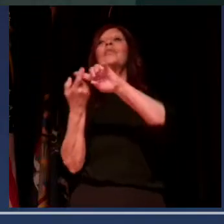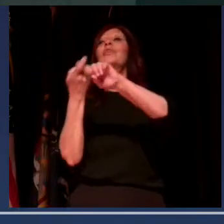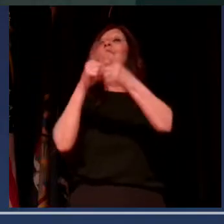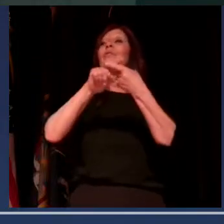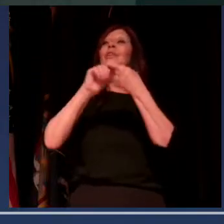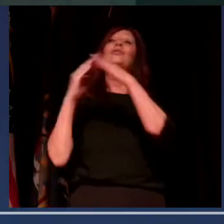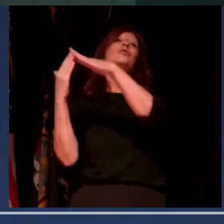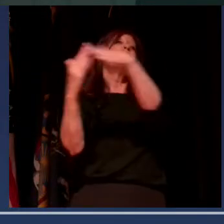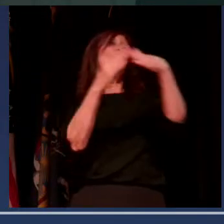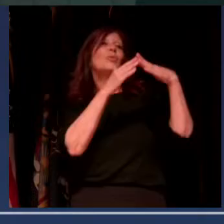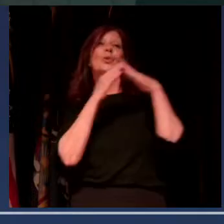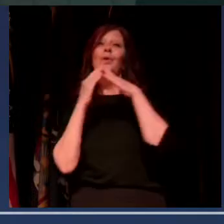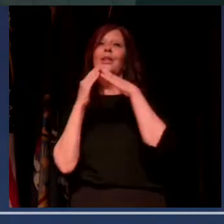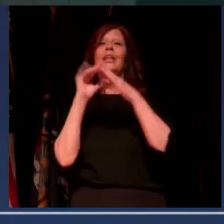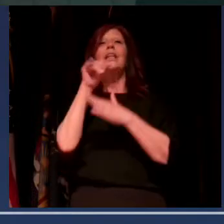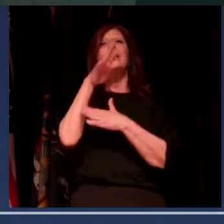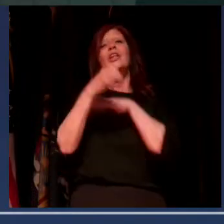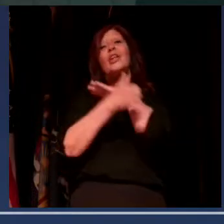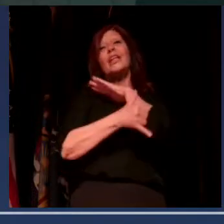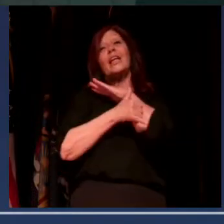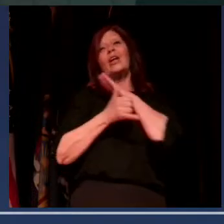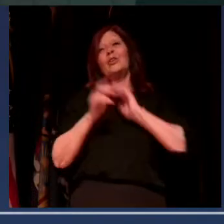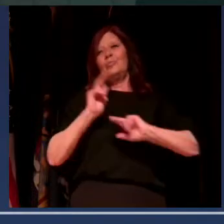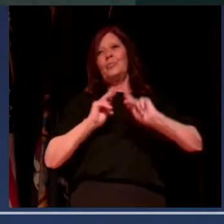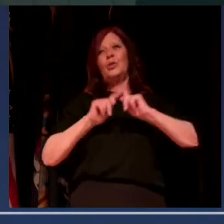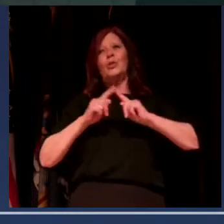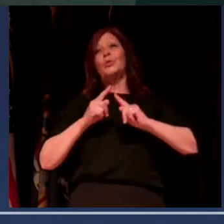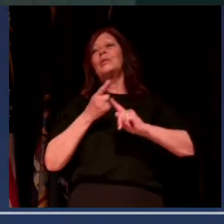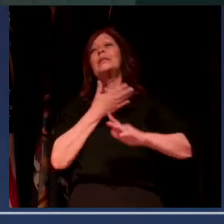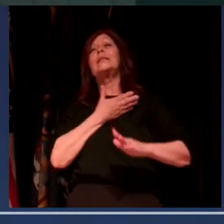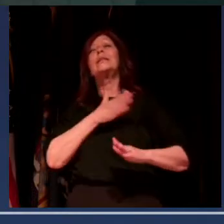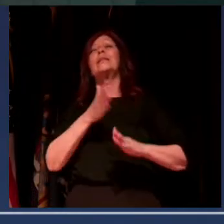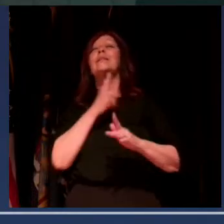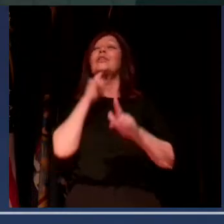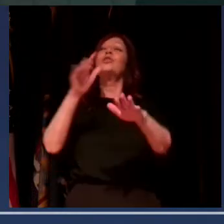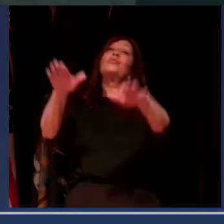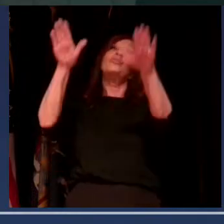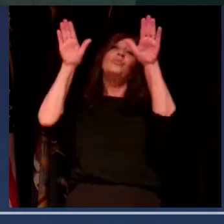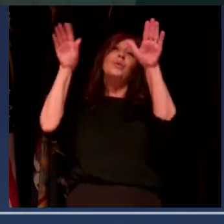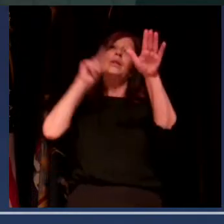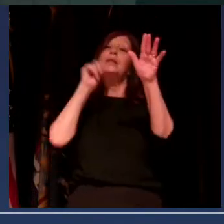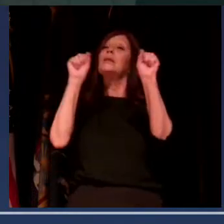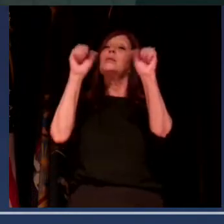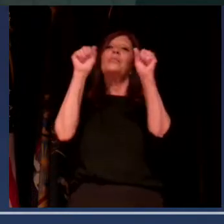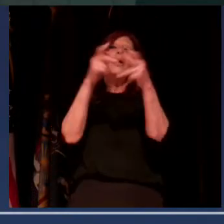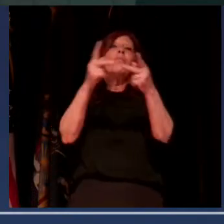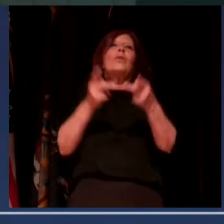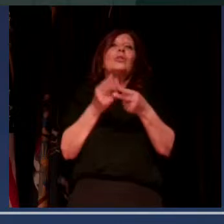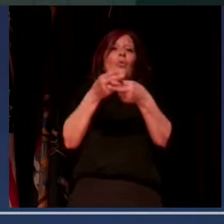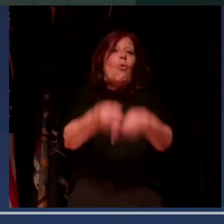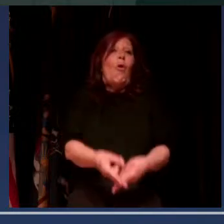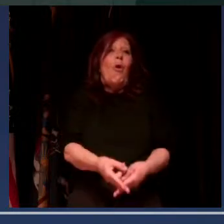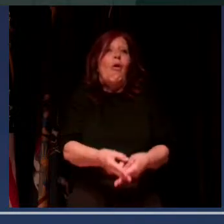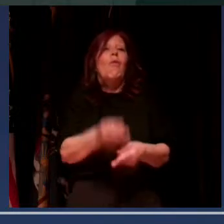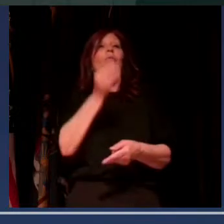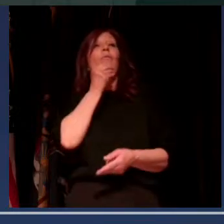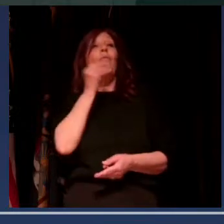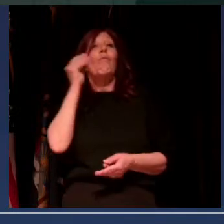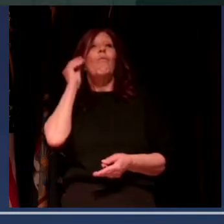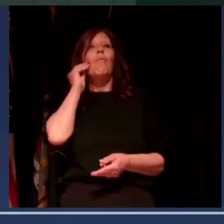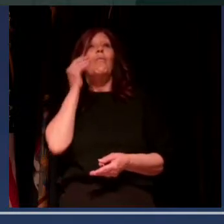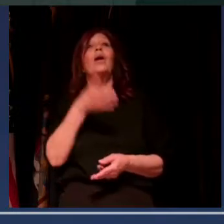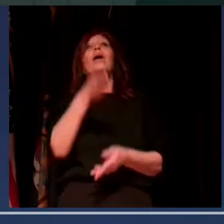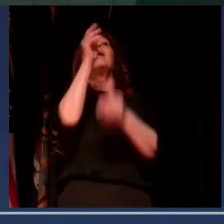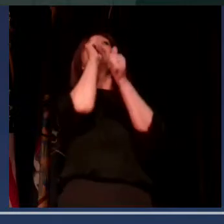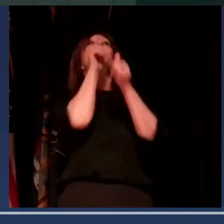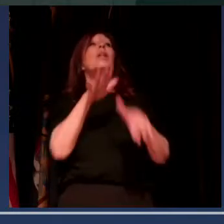community members, as Erie County residents to sing this praises of this amazing place we call home. God bless